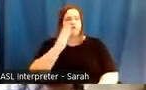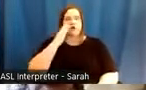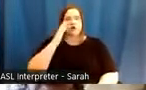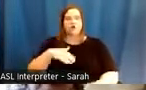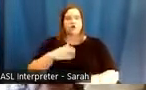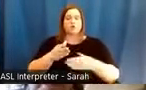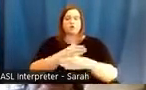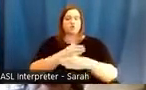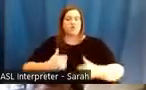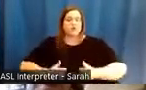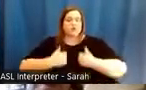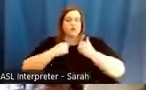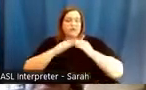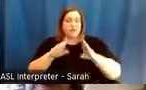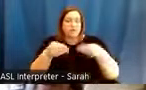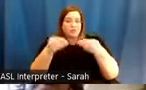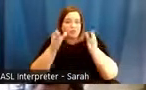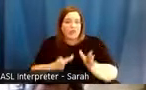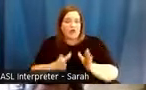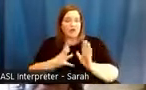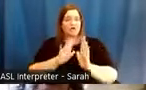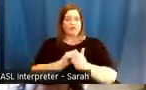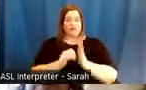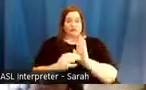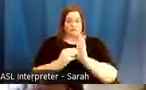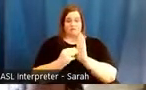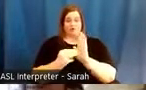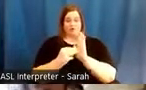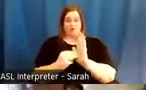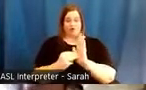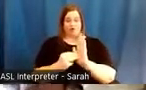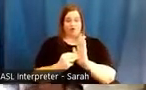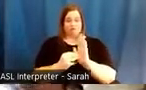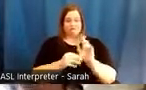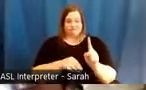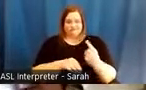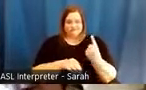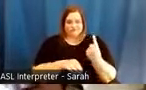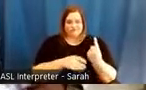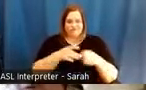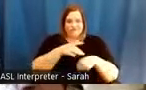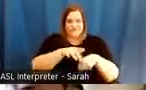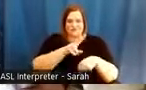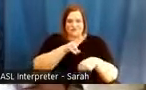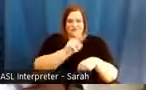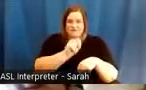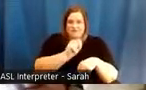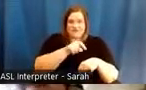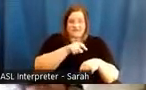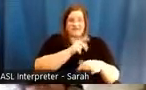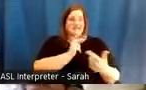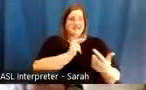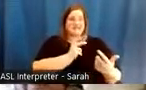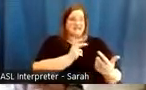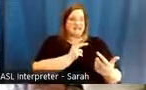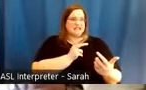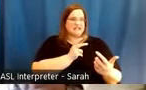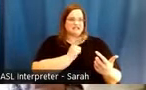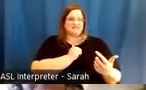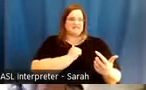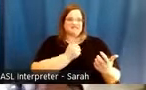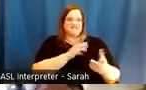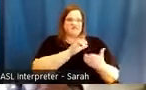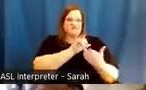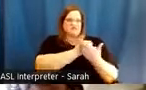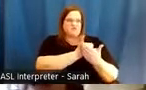providers and the model that was currently the only one available in Vermont was not what I wanted. I started